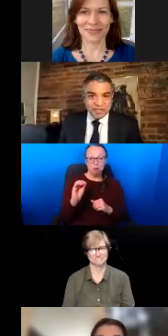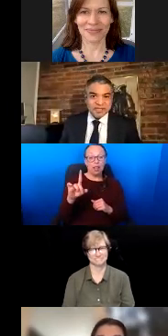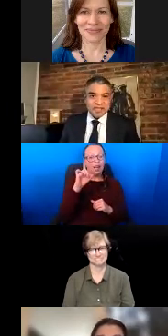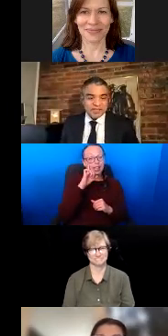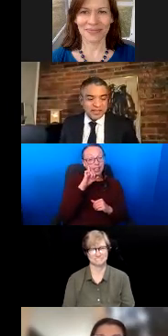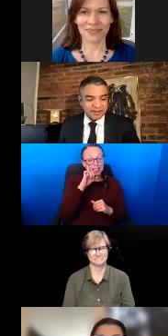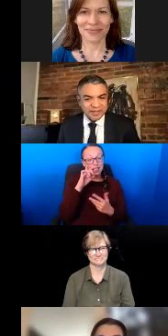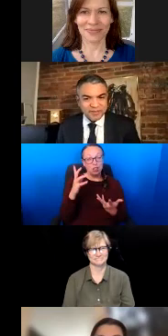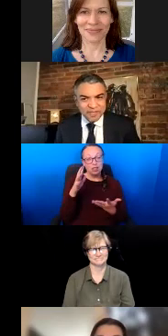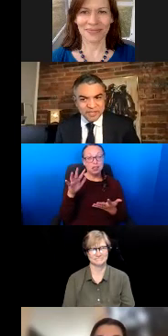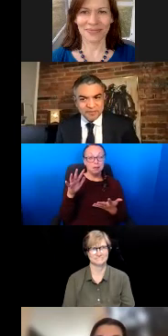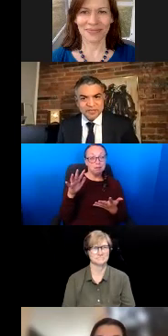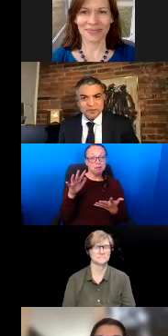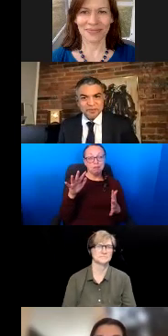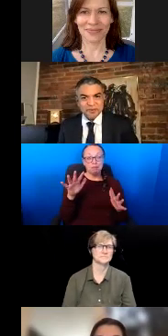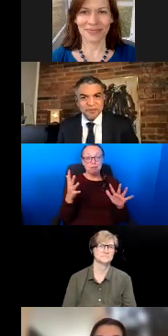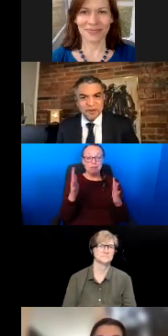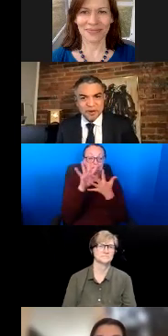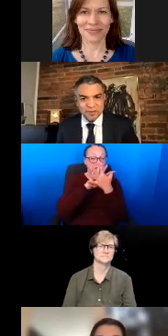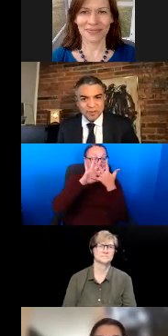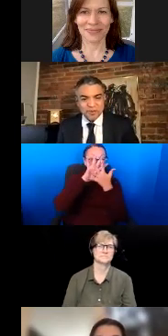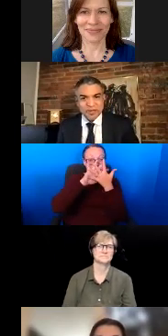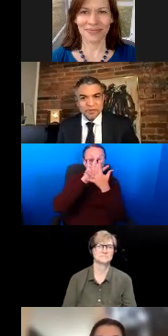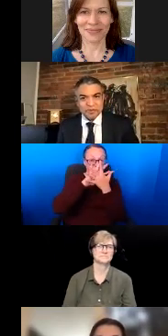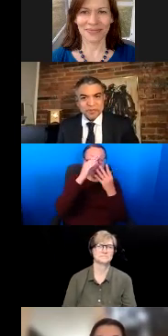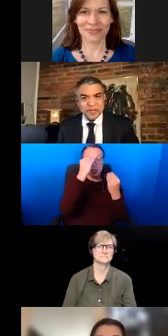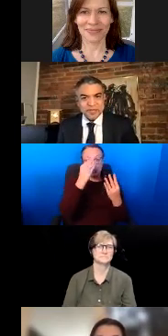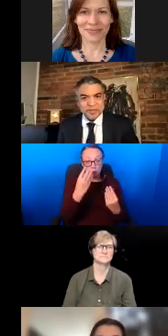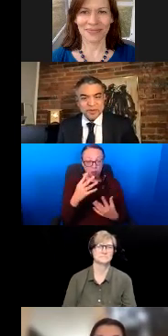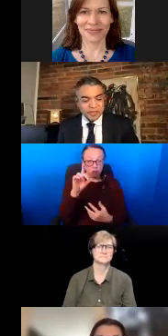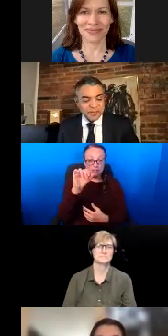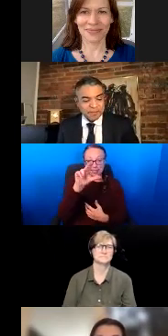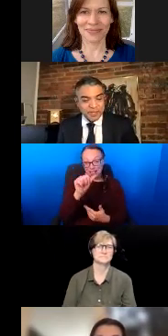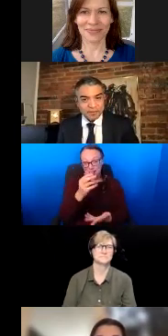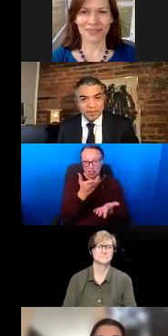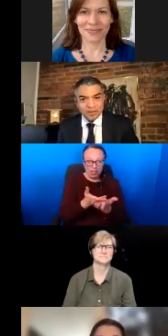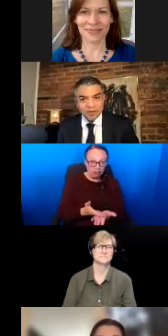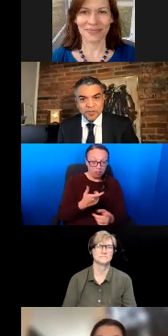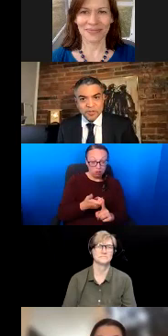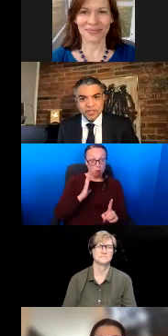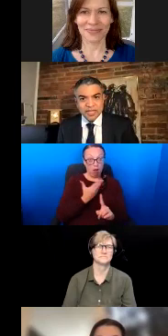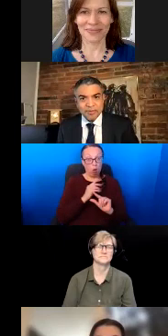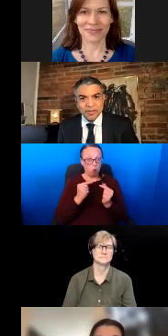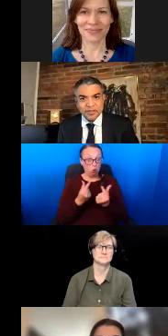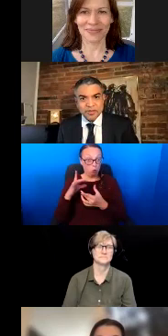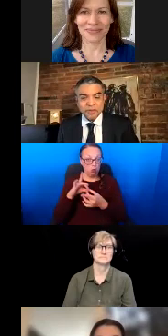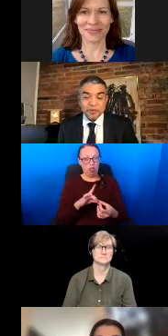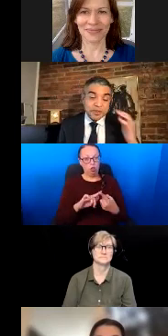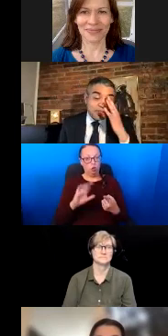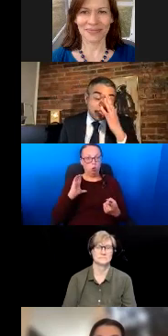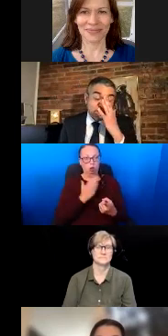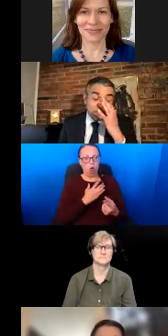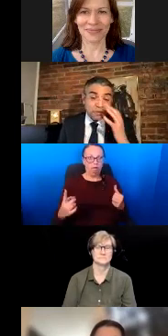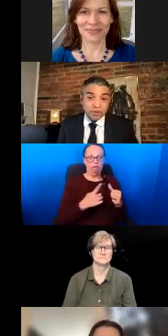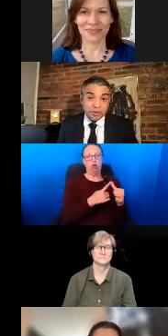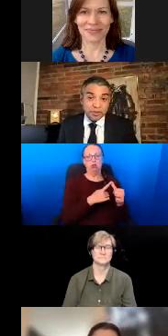mixed data and even mixed evidence from our group with respect to and our original collaborators. So, we did